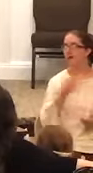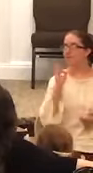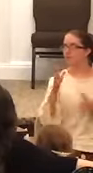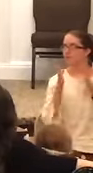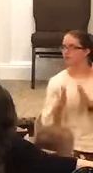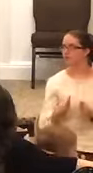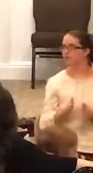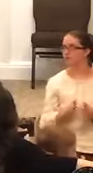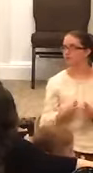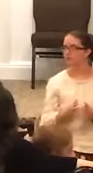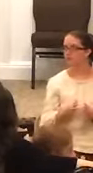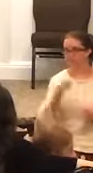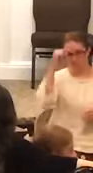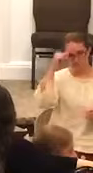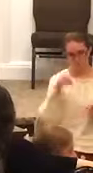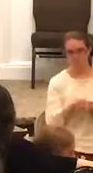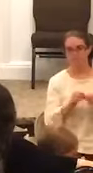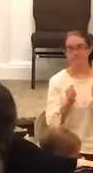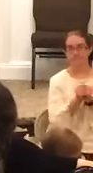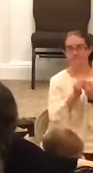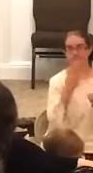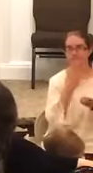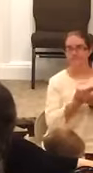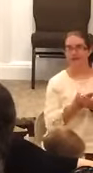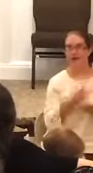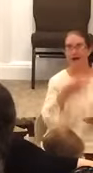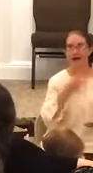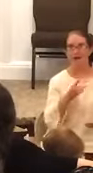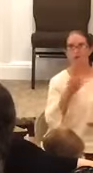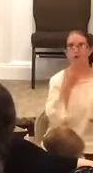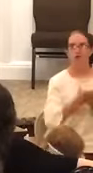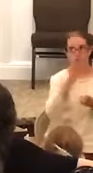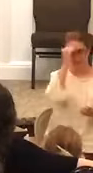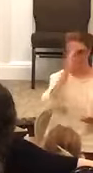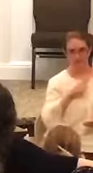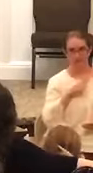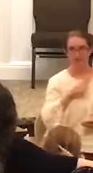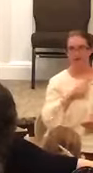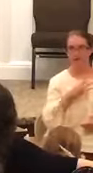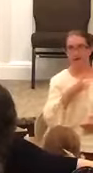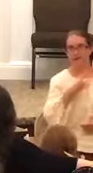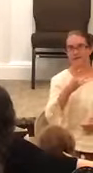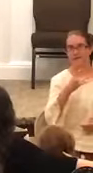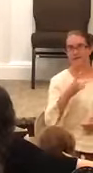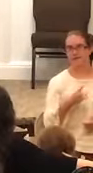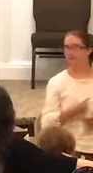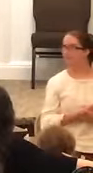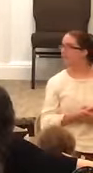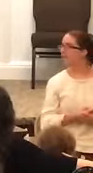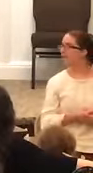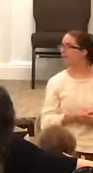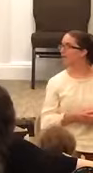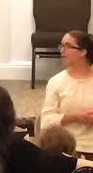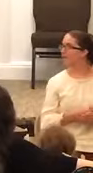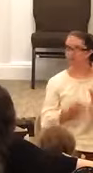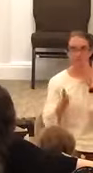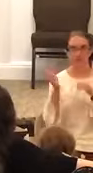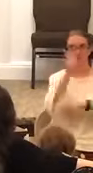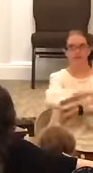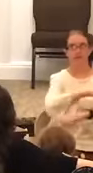We ought to get along good. Hallelujah. I like him. He's a good guy. I really like him. Yeah. I mean, he sat there and talked to me all day